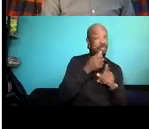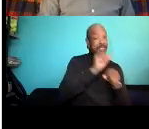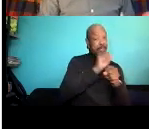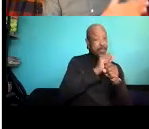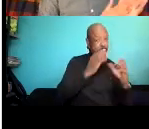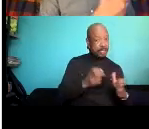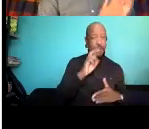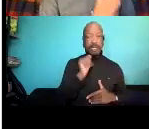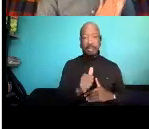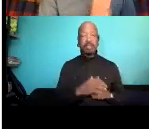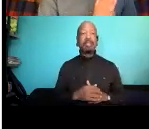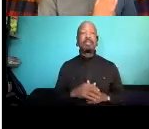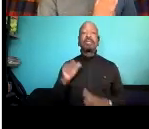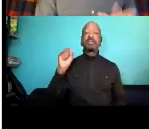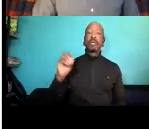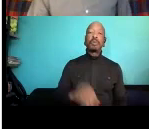So